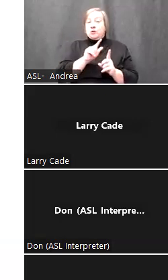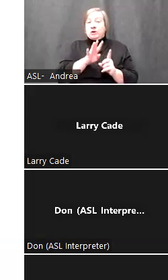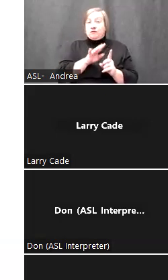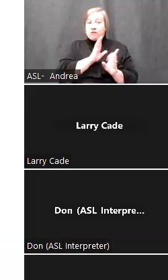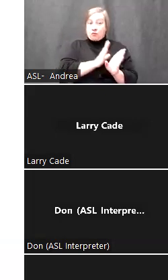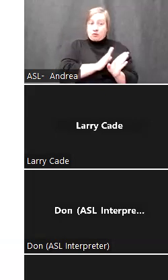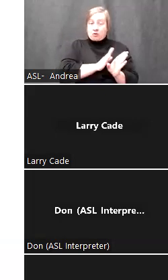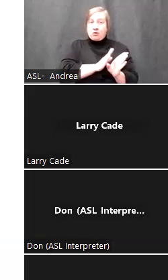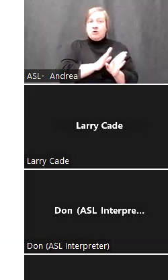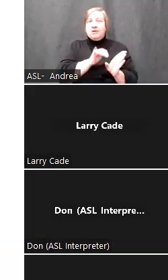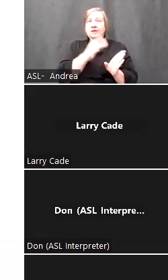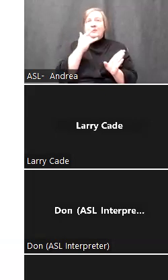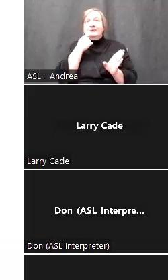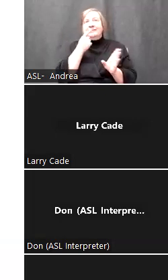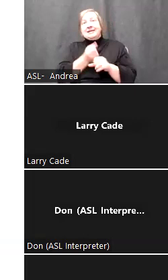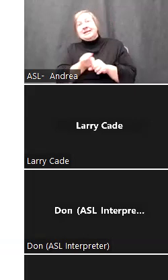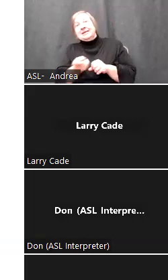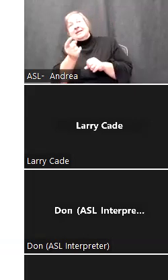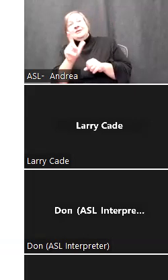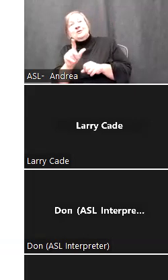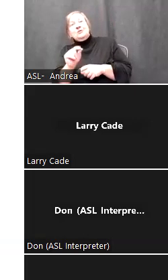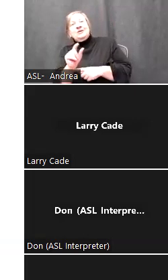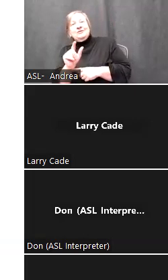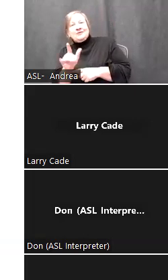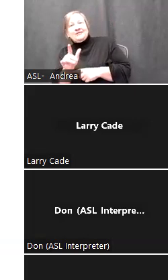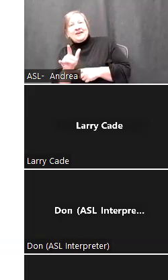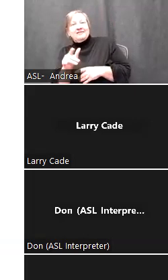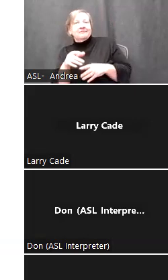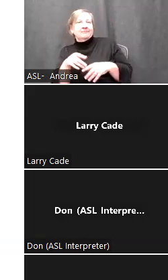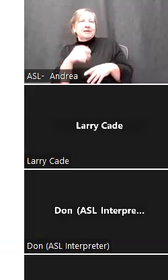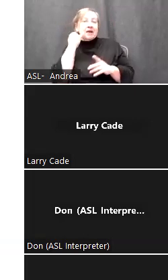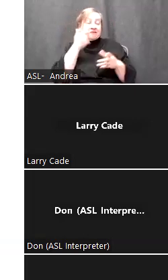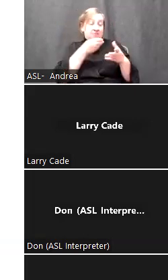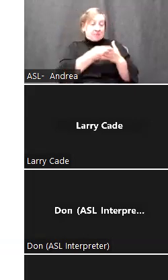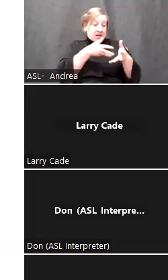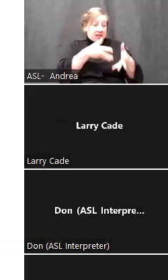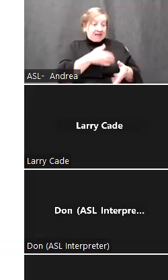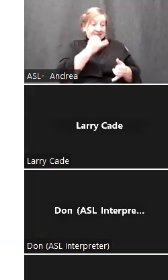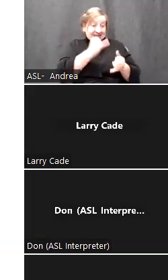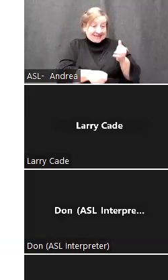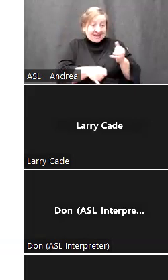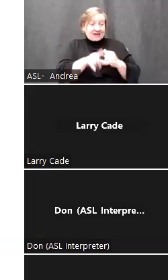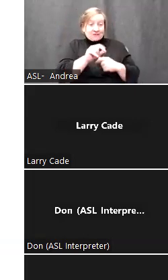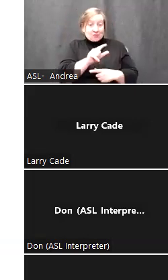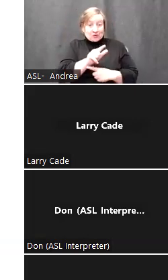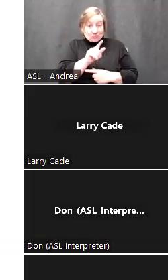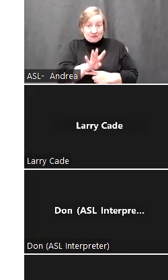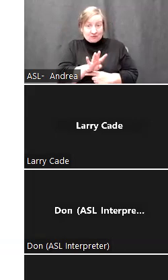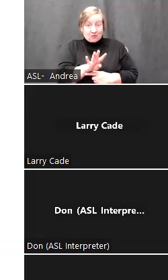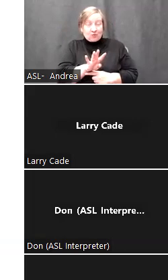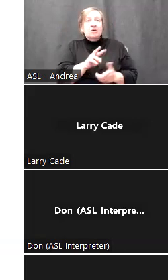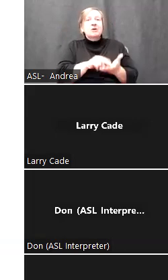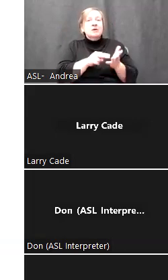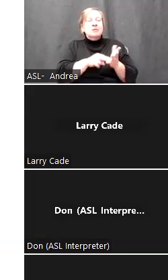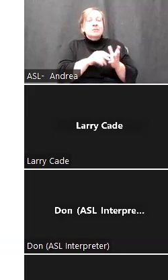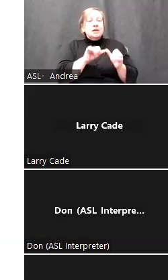you're seeing 2025 listed here. So this means if someone has money left at the end of 2024, it will be eligible